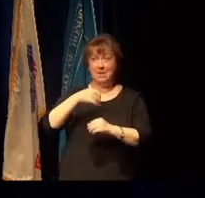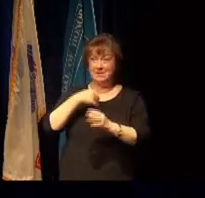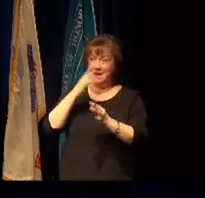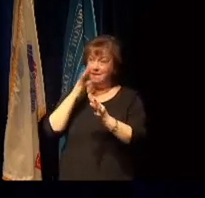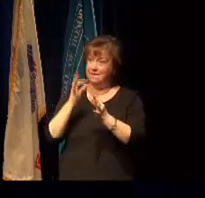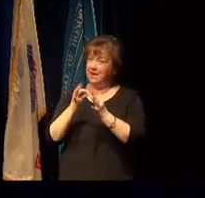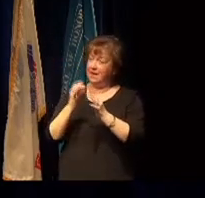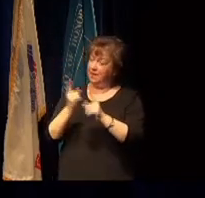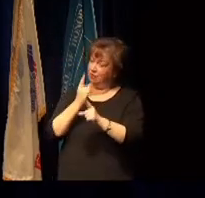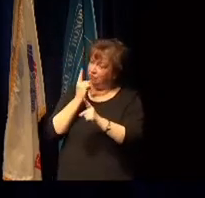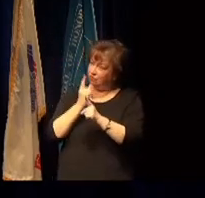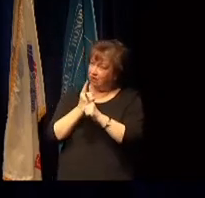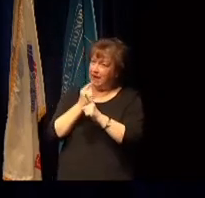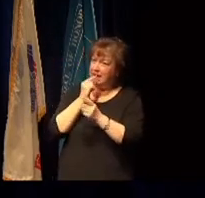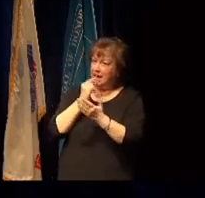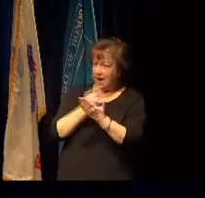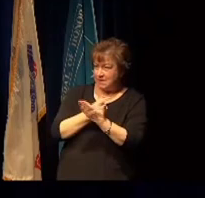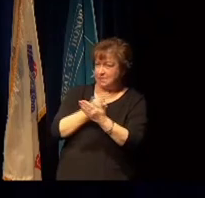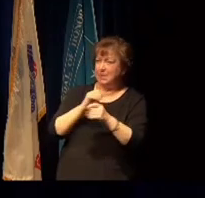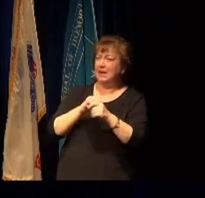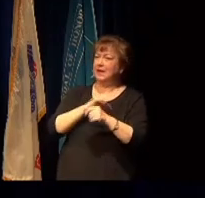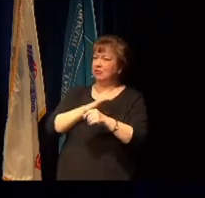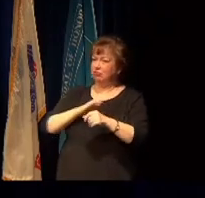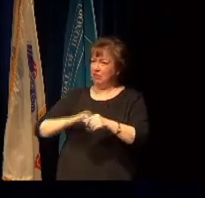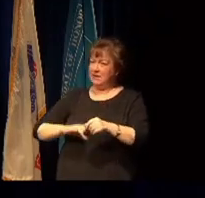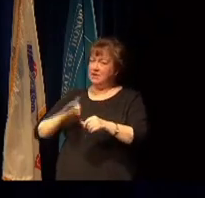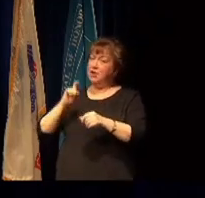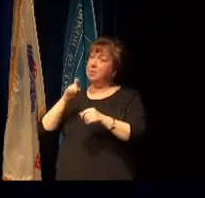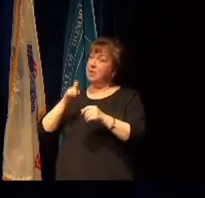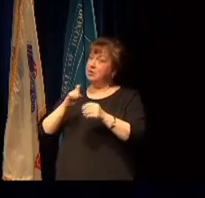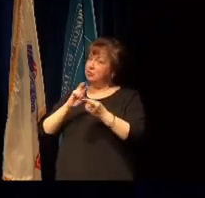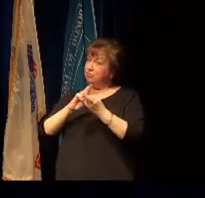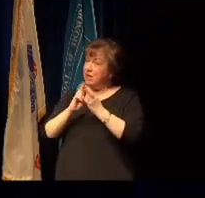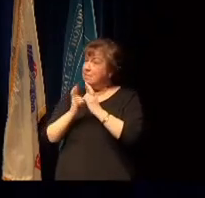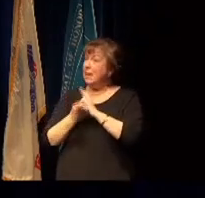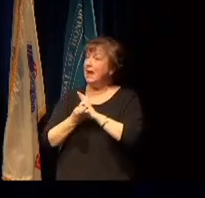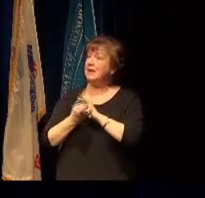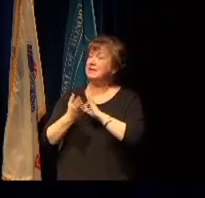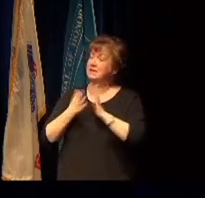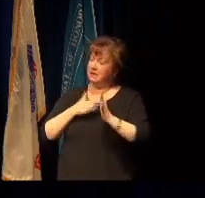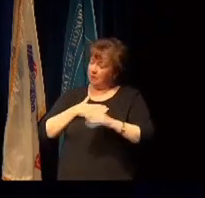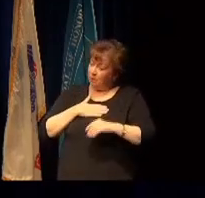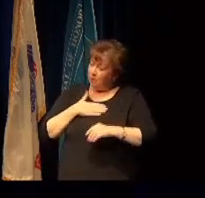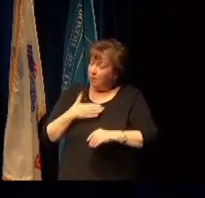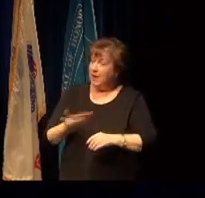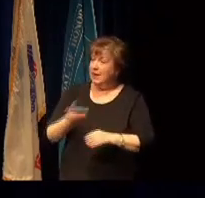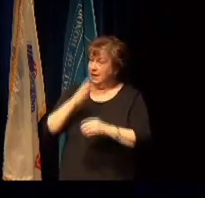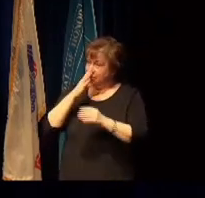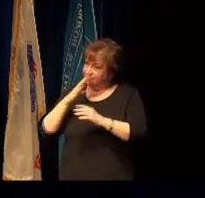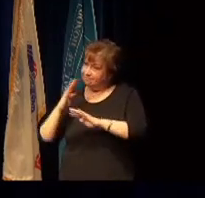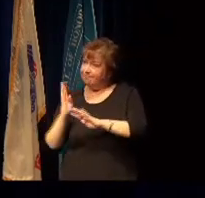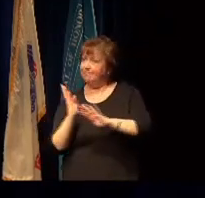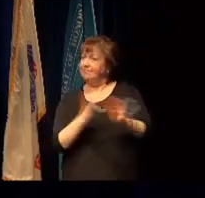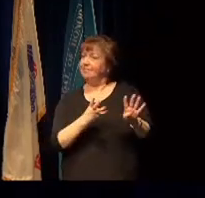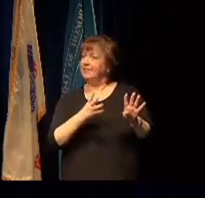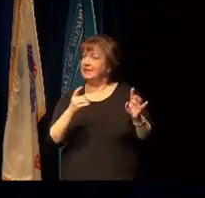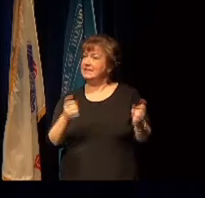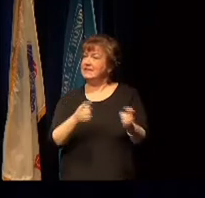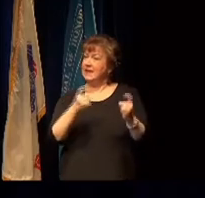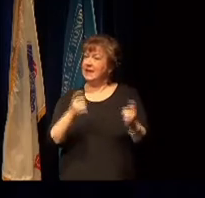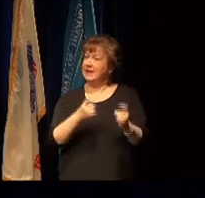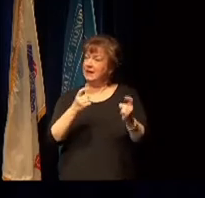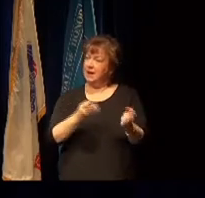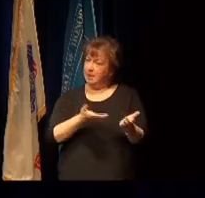Christ. You must repent. You must be willing to forsake and turn from your own sin to bring salvation